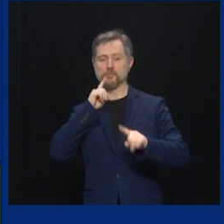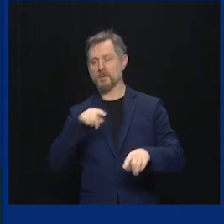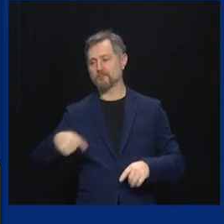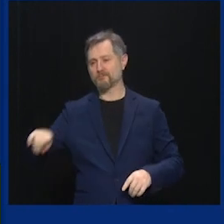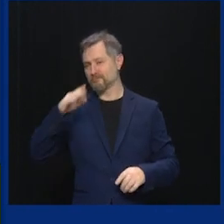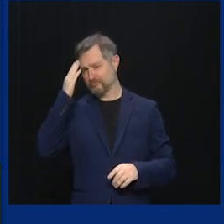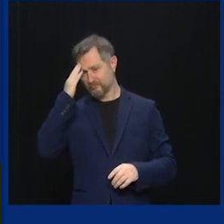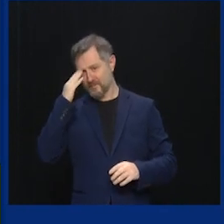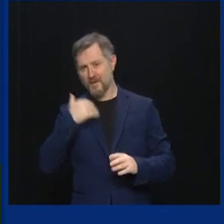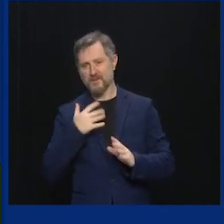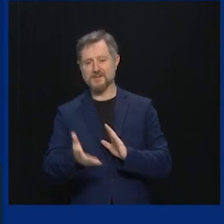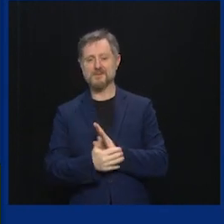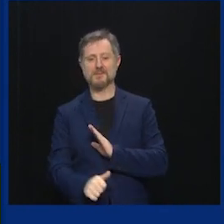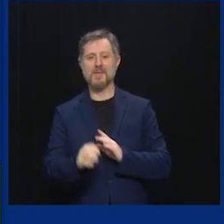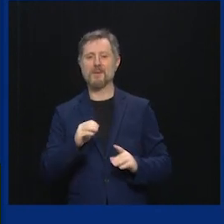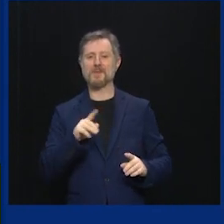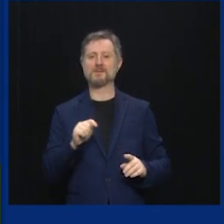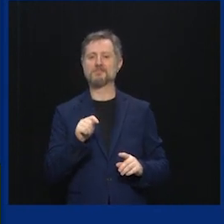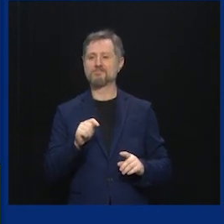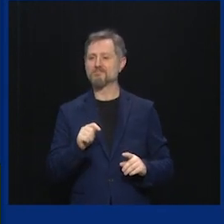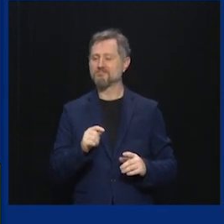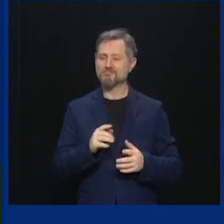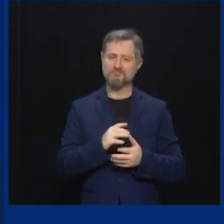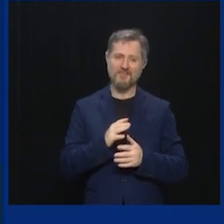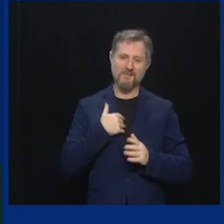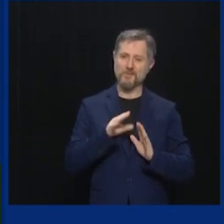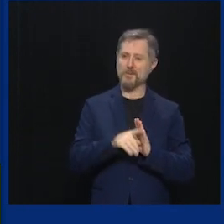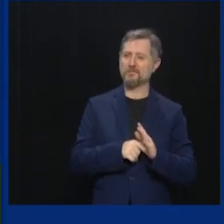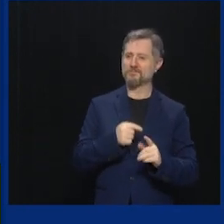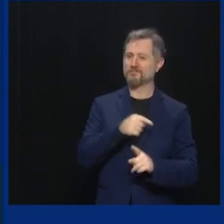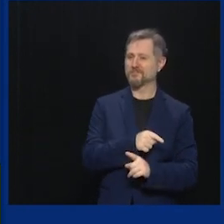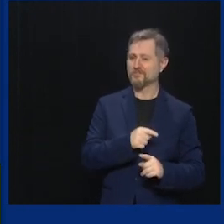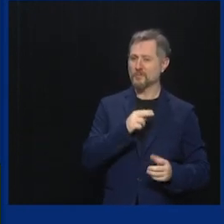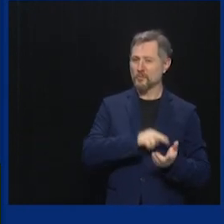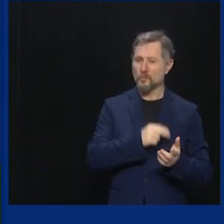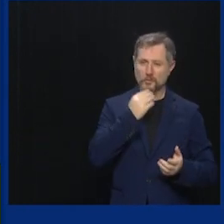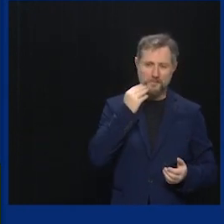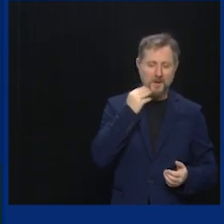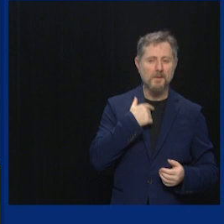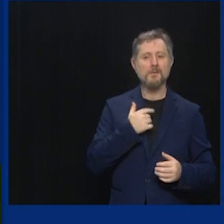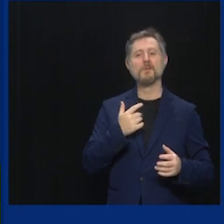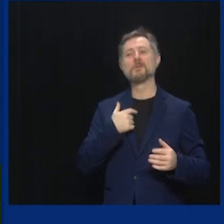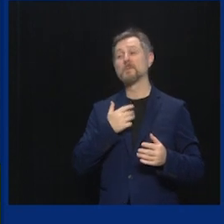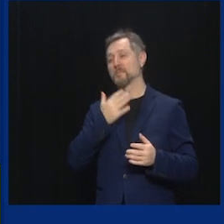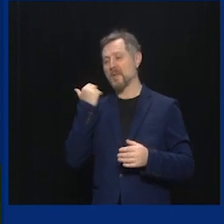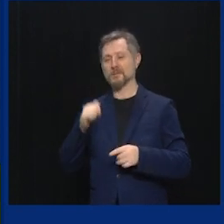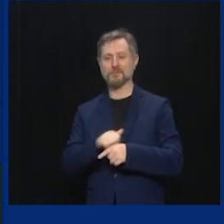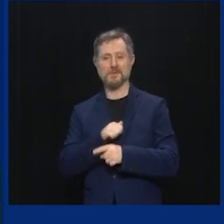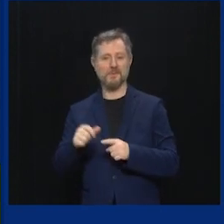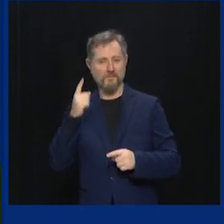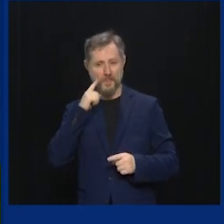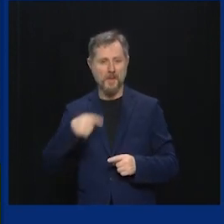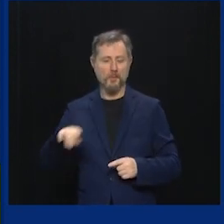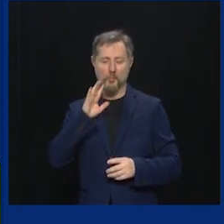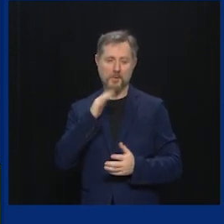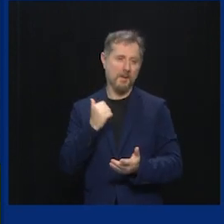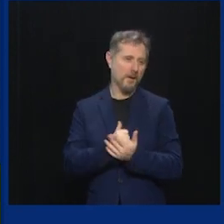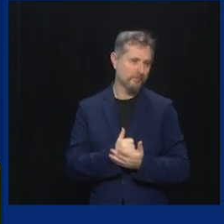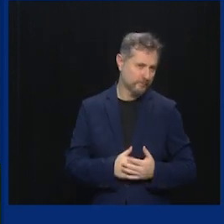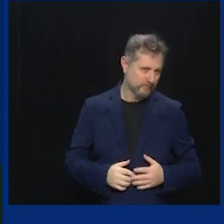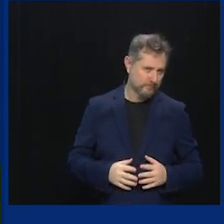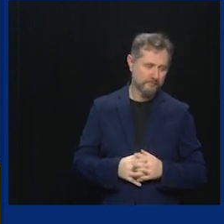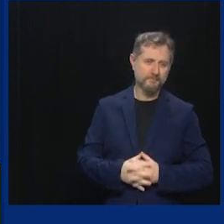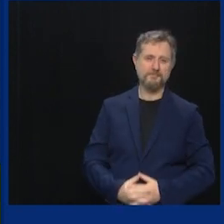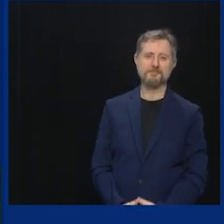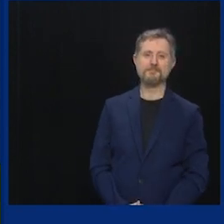this training. So we also believe that we can enhance the training capacity of our National Guard as well. And also,